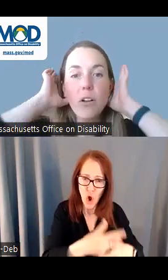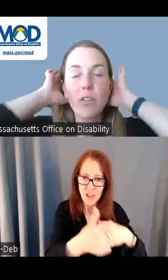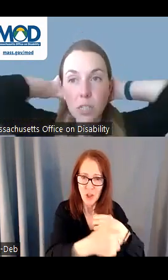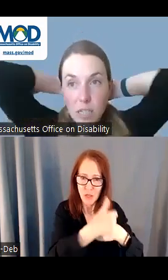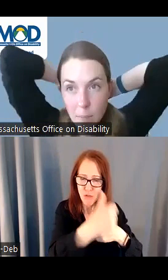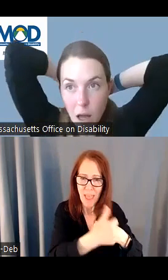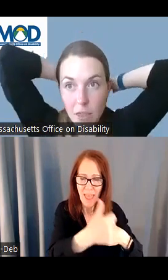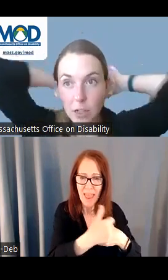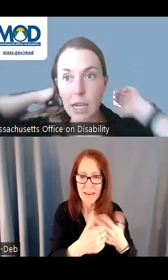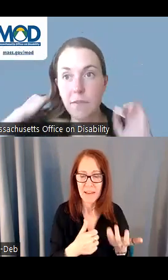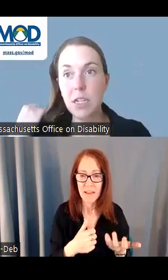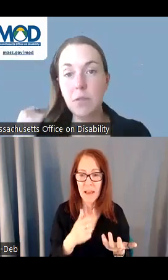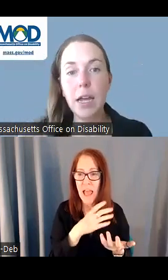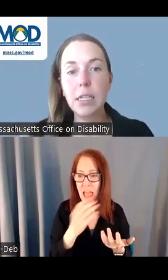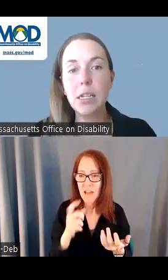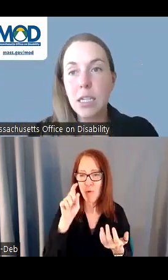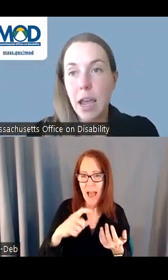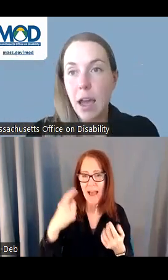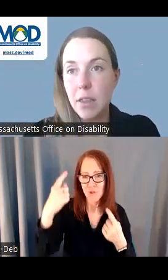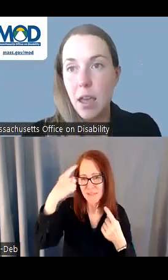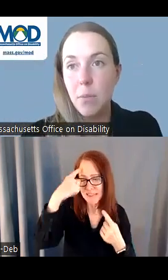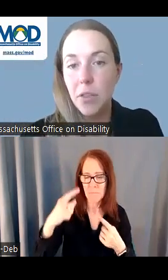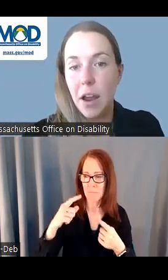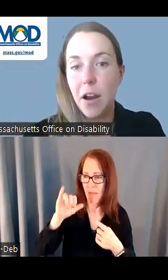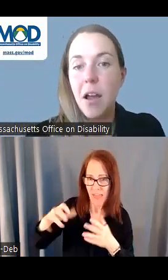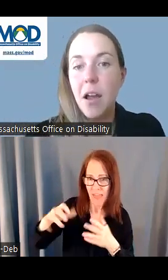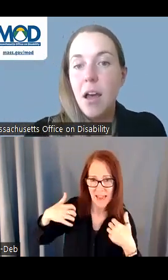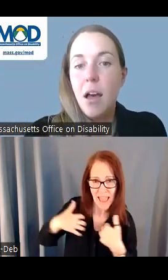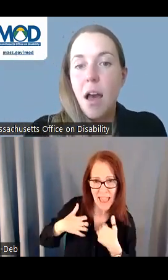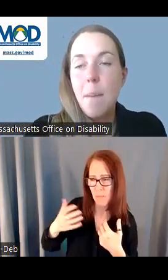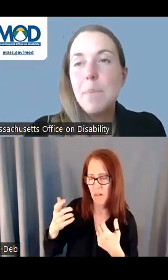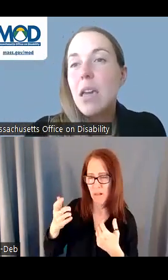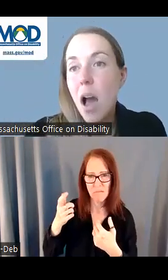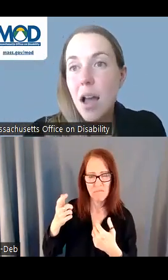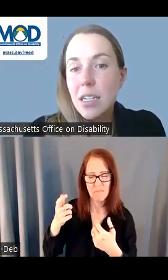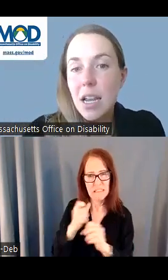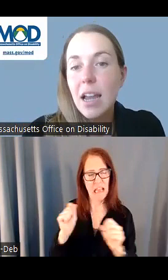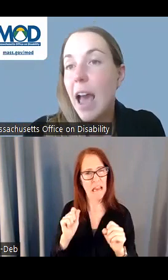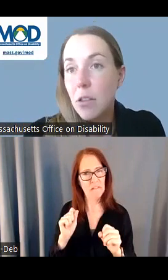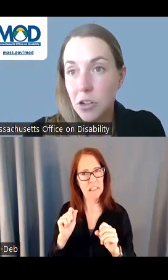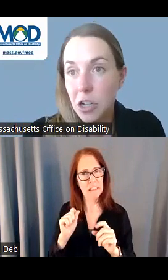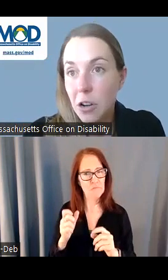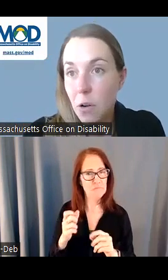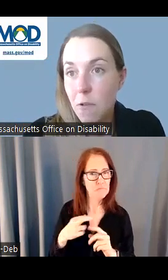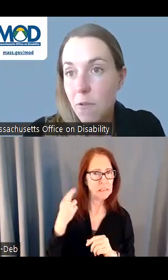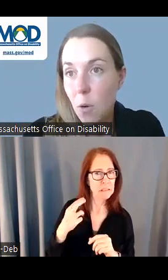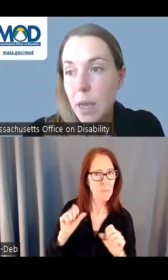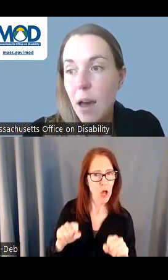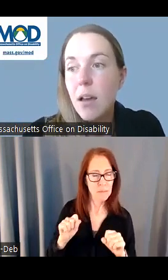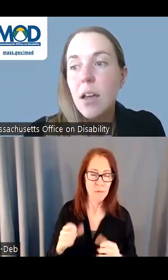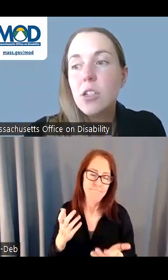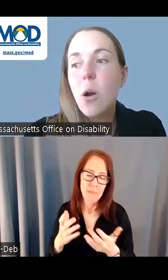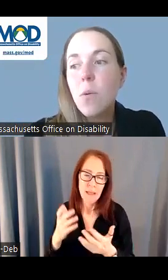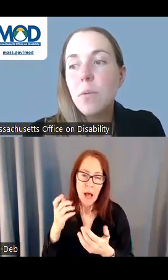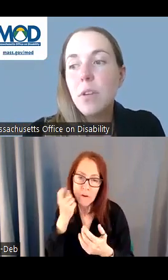and whether there's some other safety risk to having the animal there beyond an allergy or a